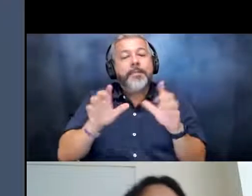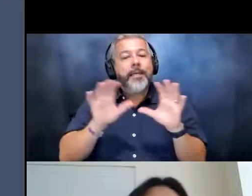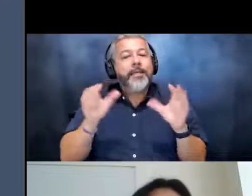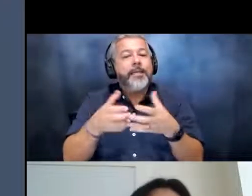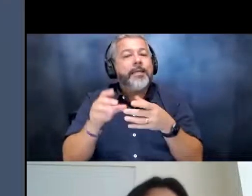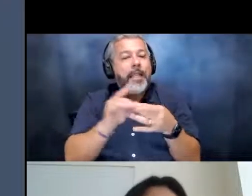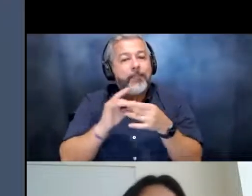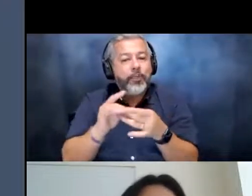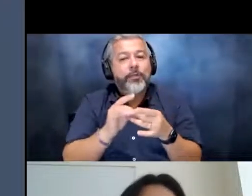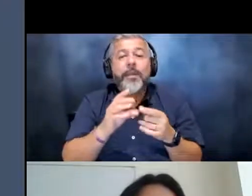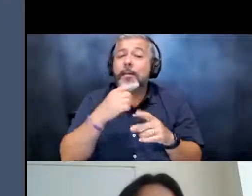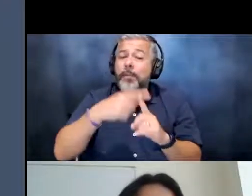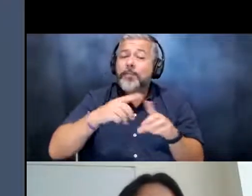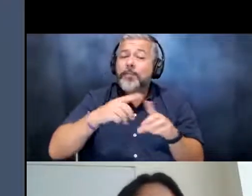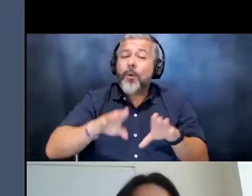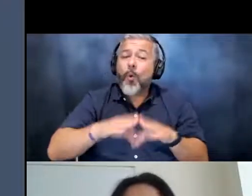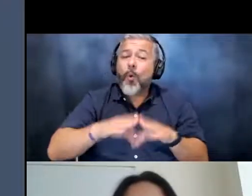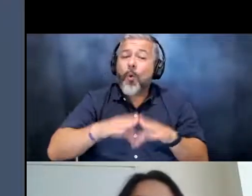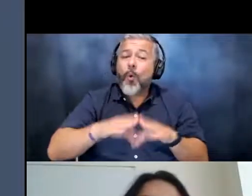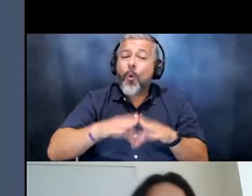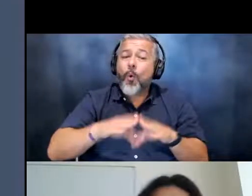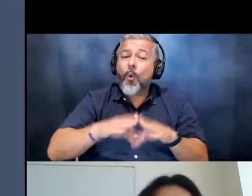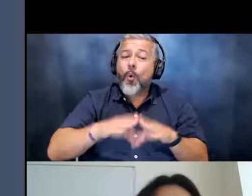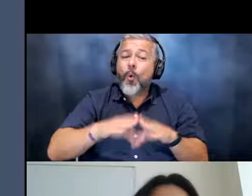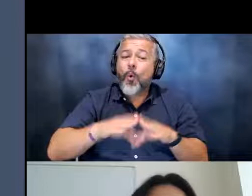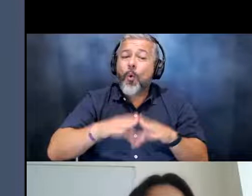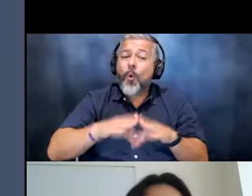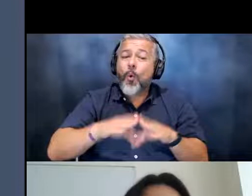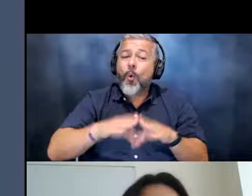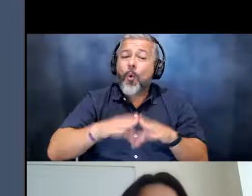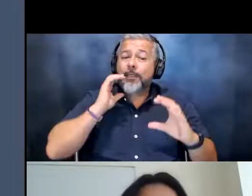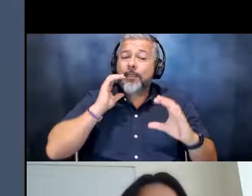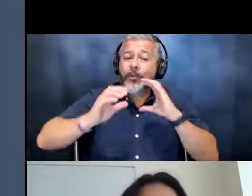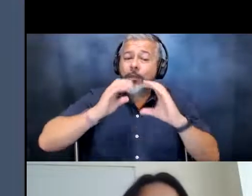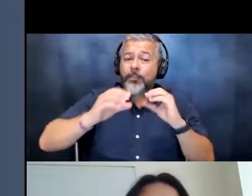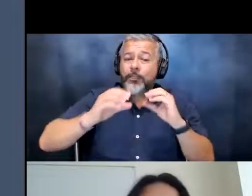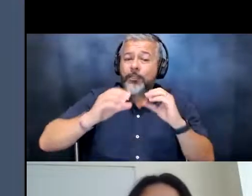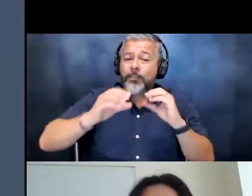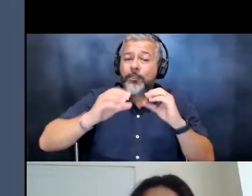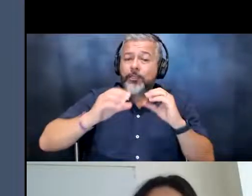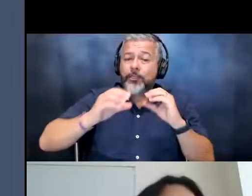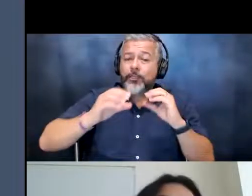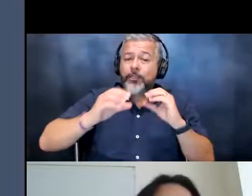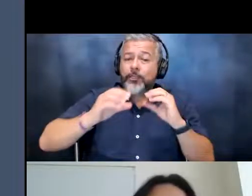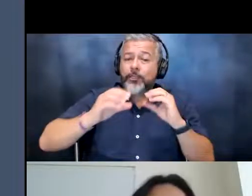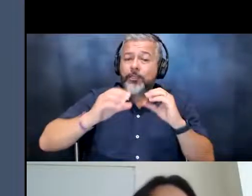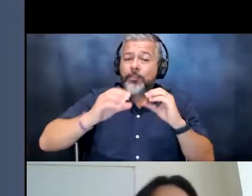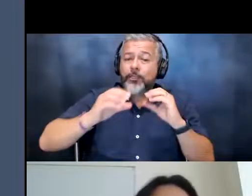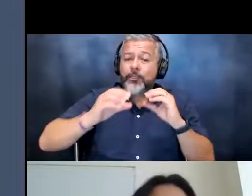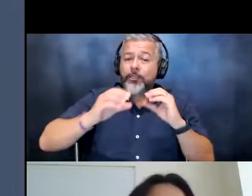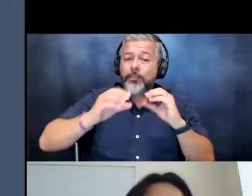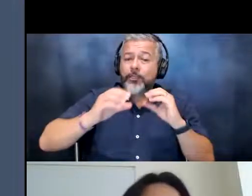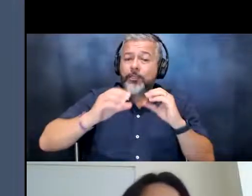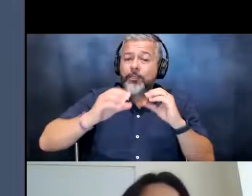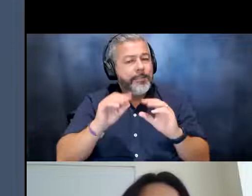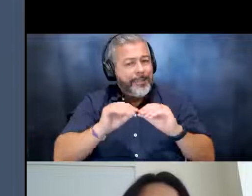open communication and collaboration, ensuring that we're constantly being transparent with you, that you're very aware about where we're at